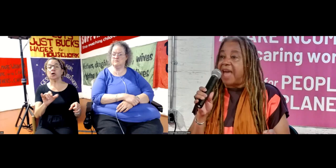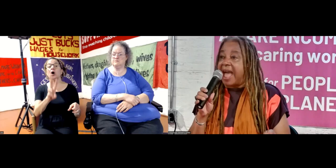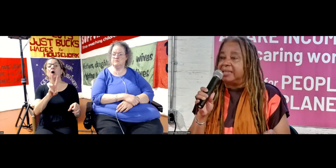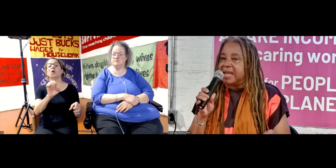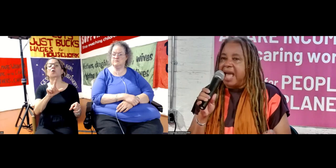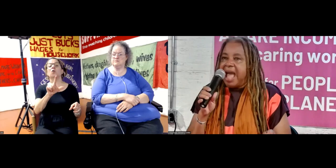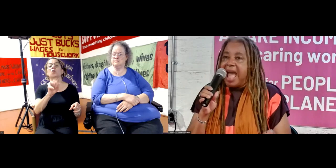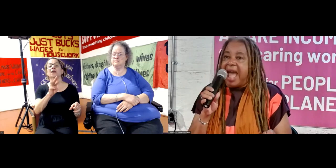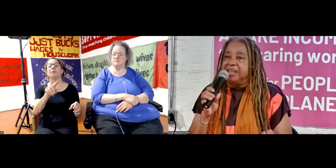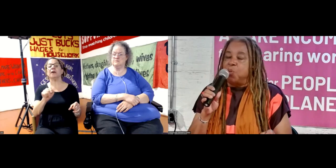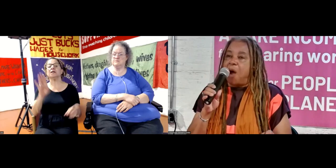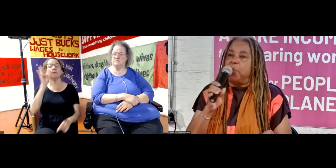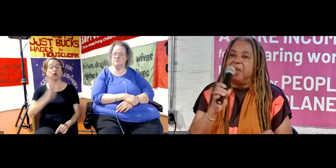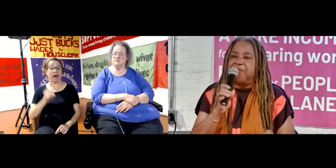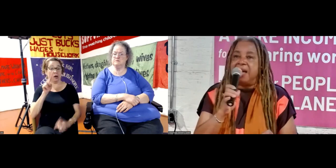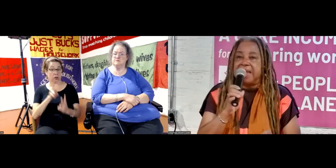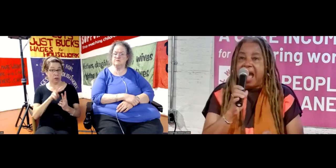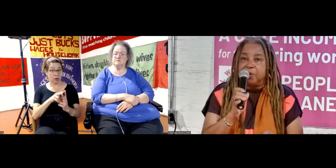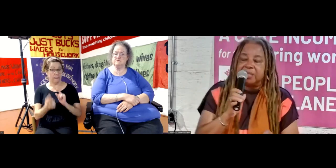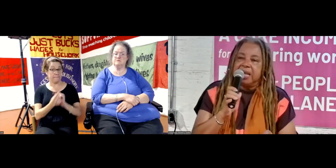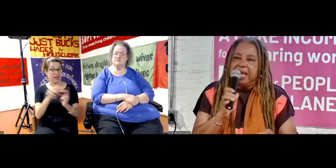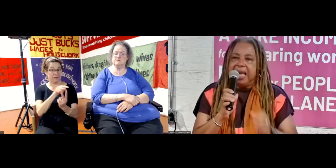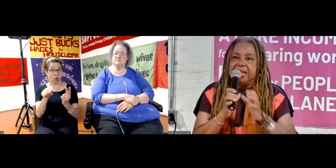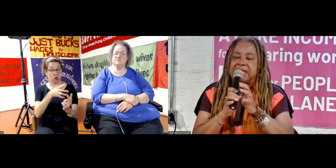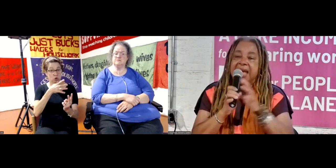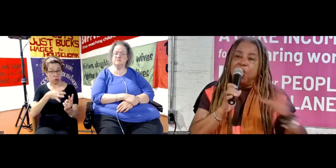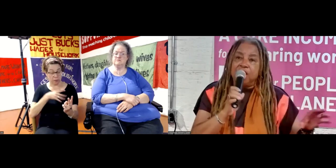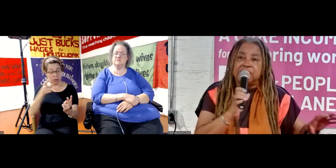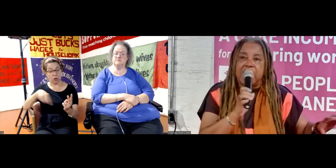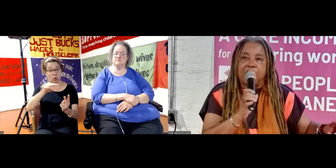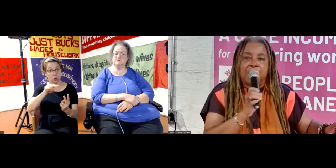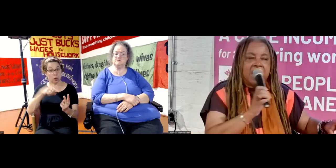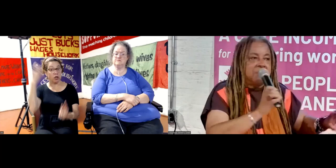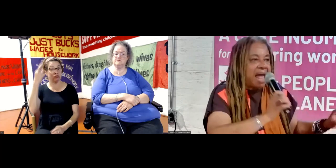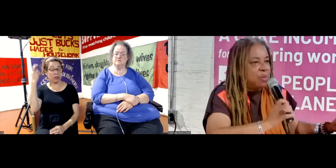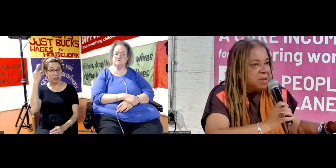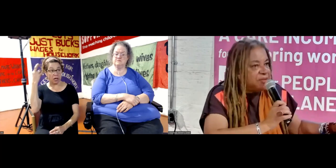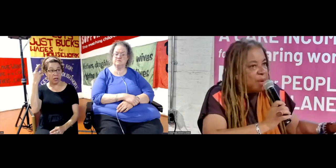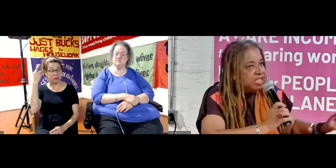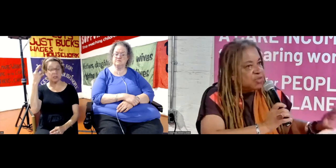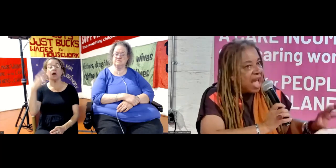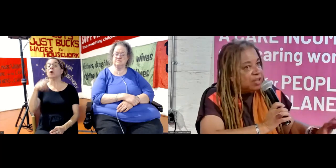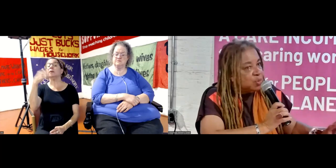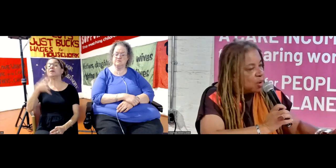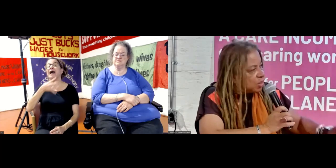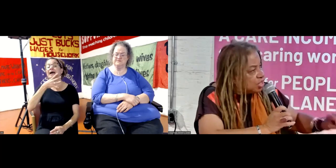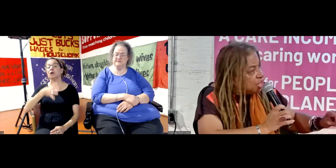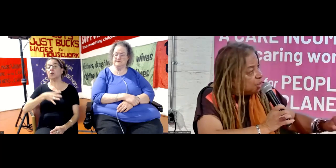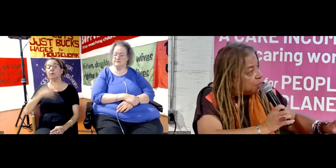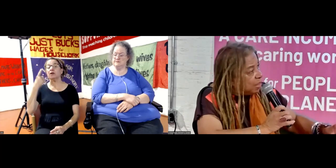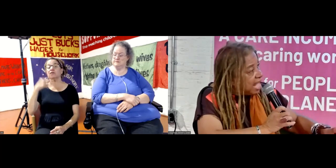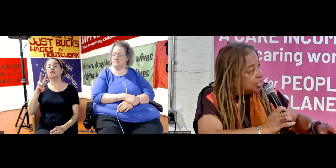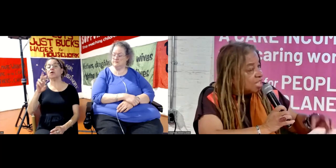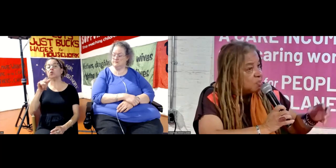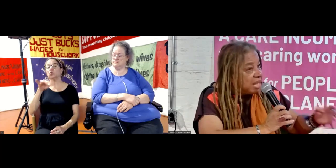part of that. And what we found out is, and also Black Women for Wages for Housework was